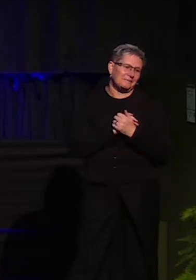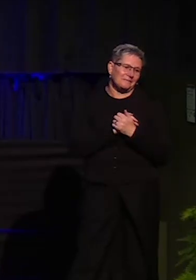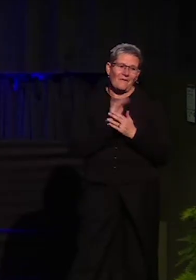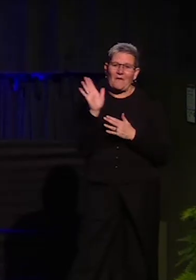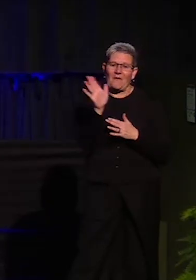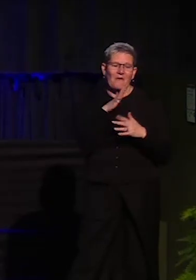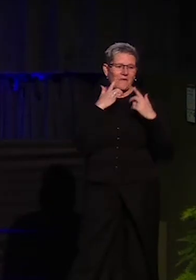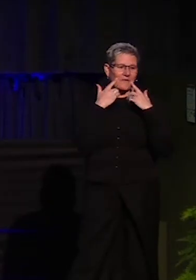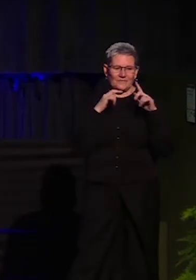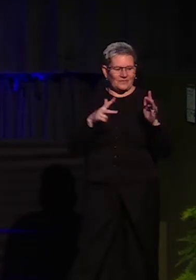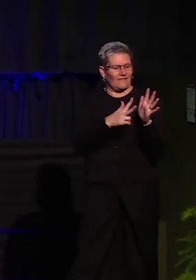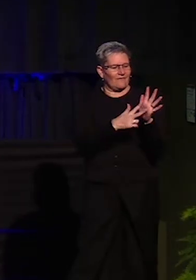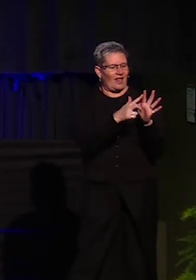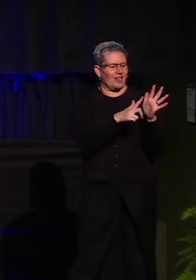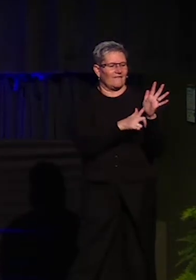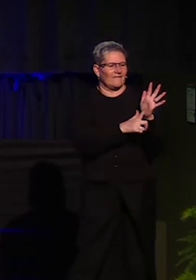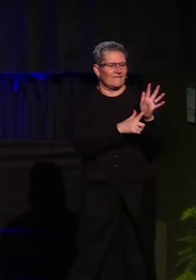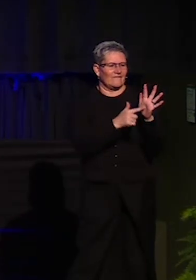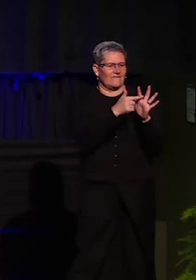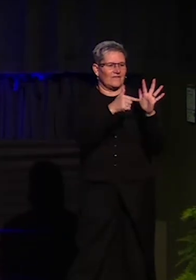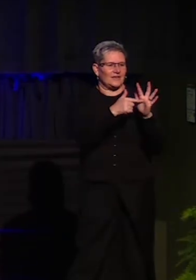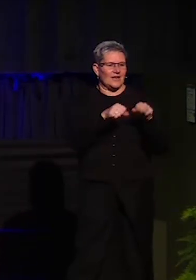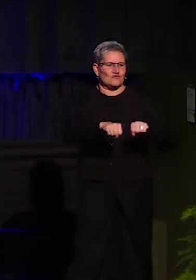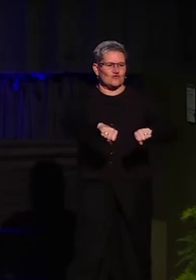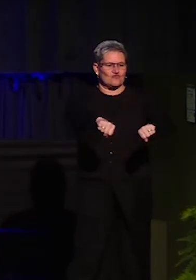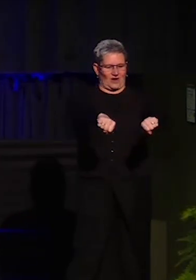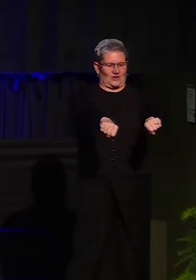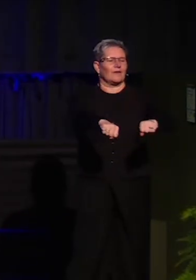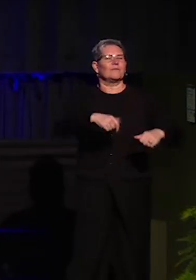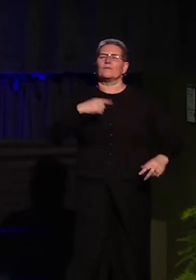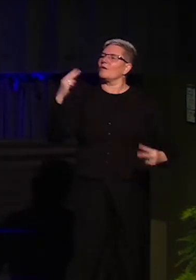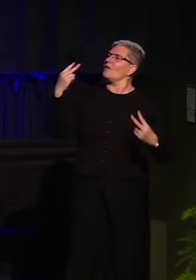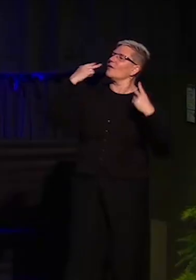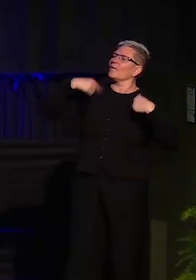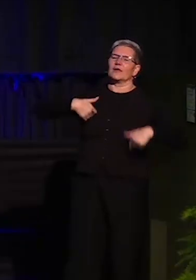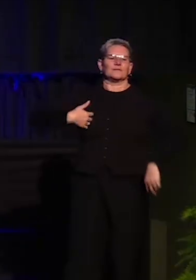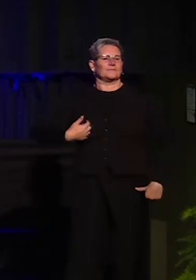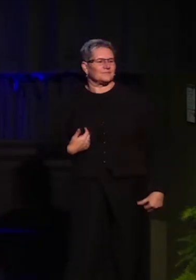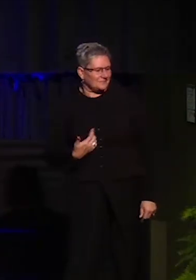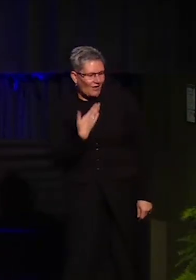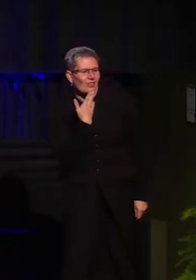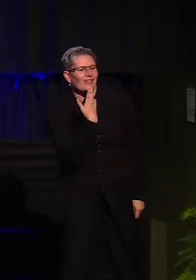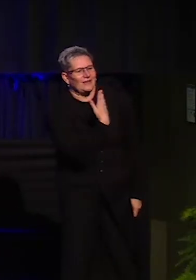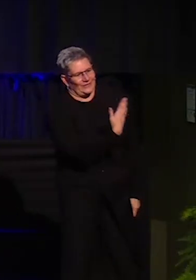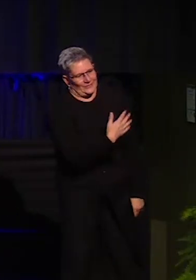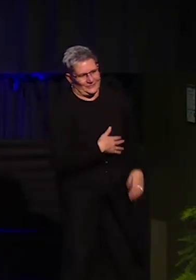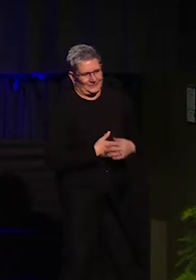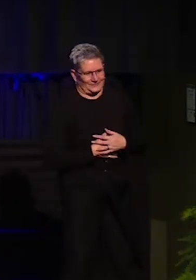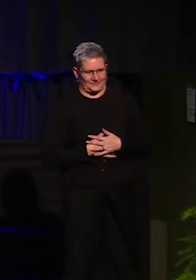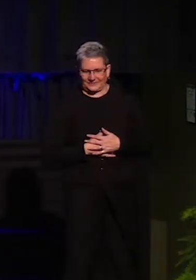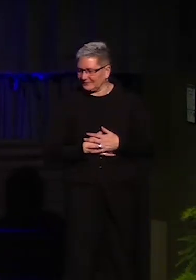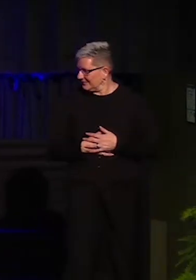For those who don't know, Velvet's just taken the opportunity to stretch out and make a point. Thank you, darling.